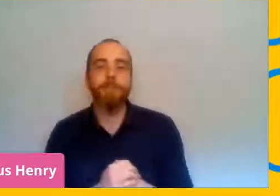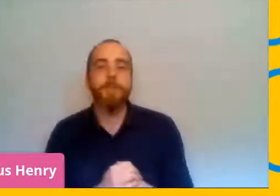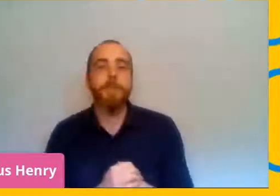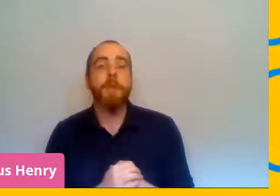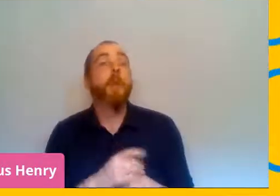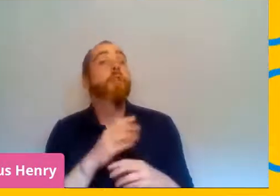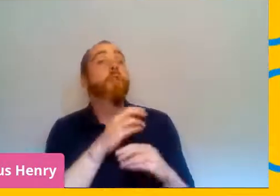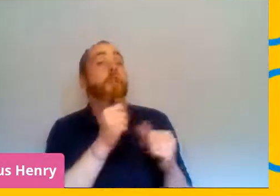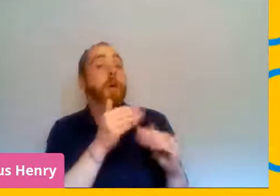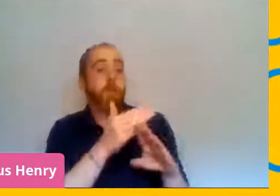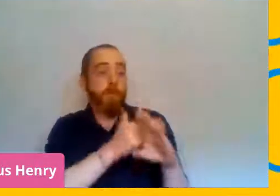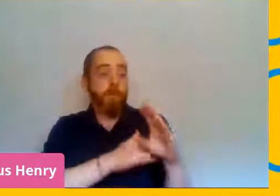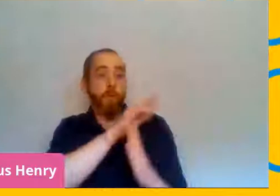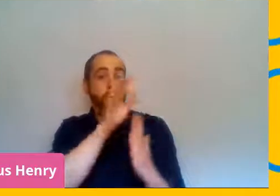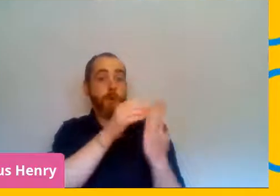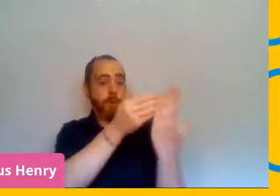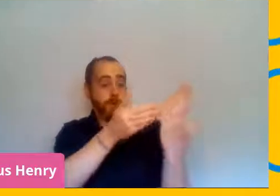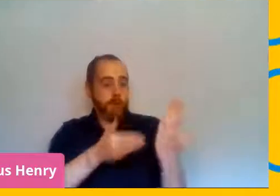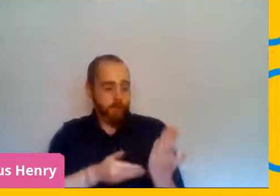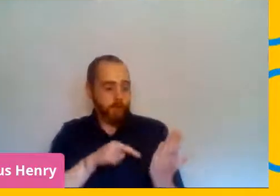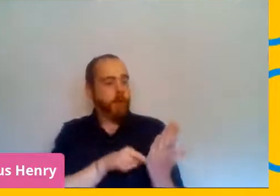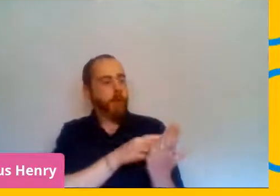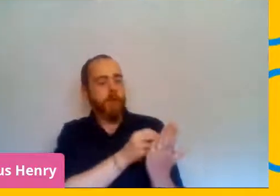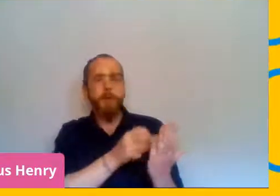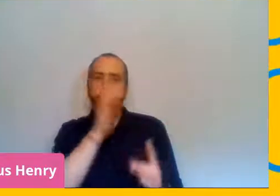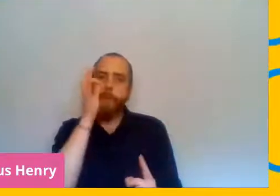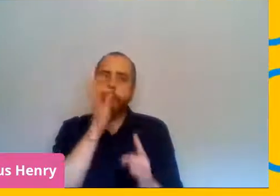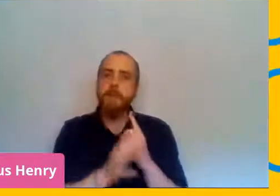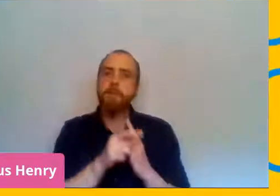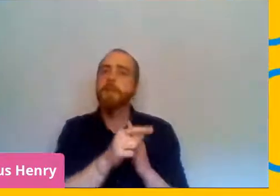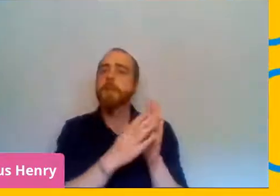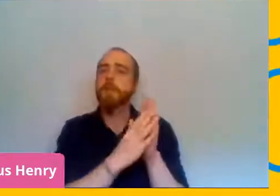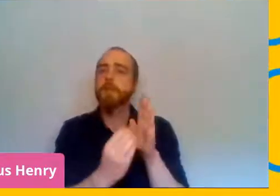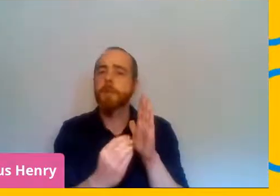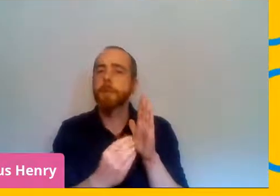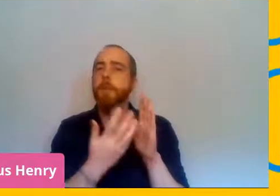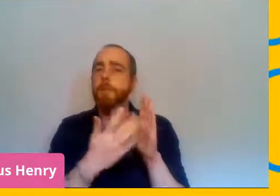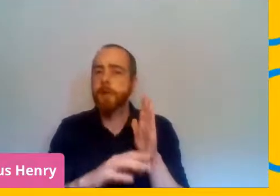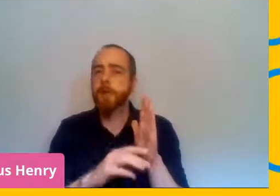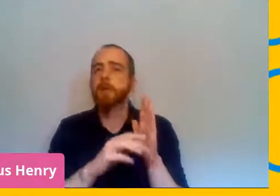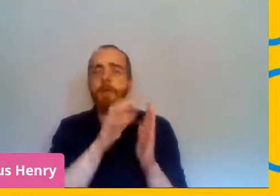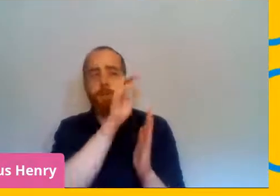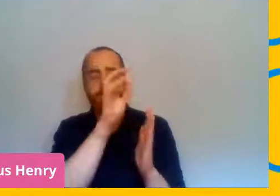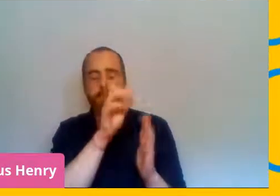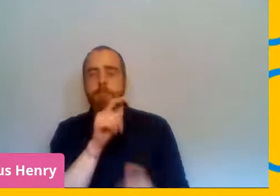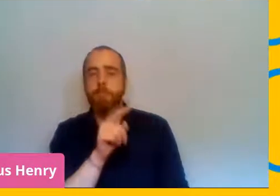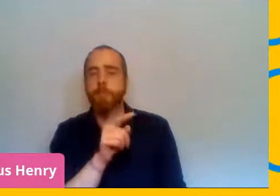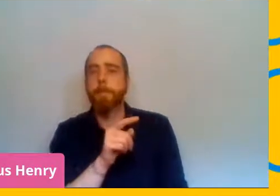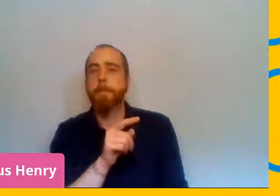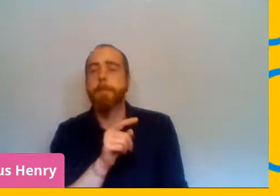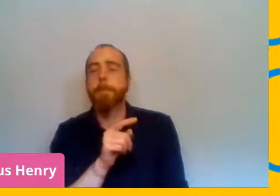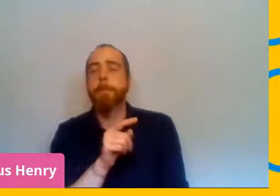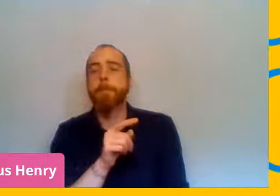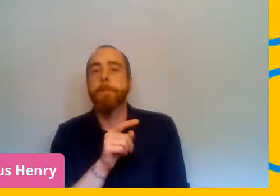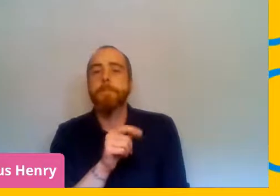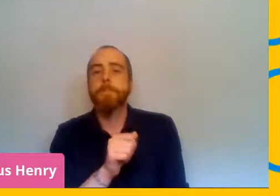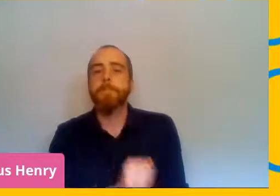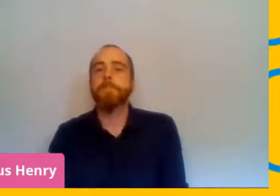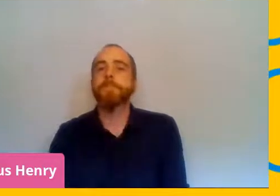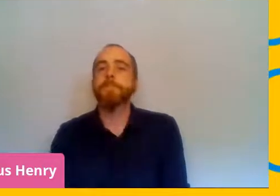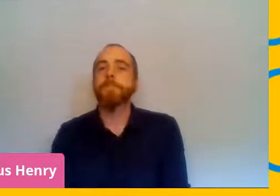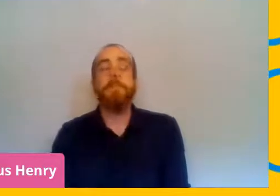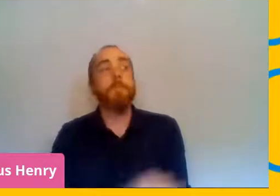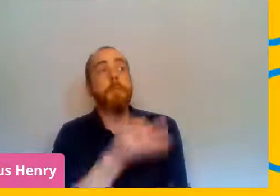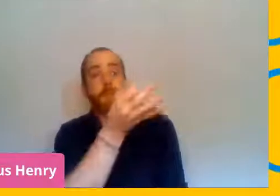best. So some of the pre-submitted questions that we had come in were quite specific ones. So for example, we had one that